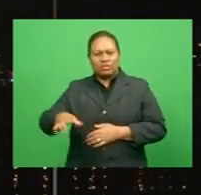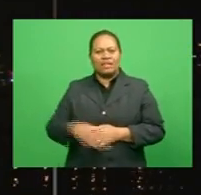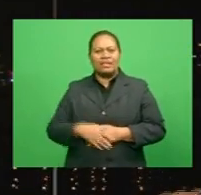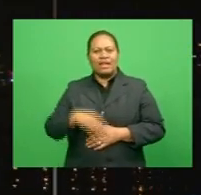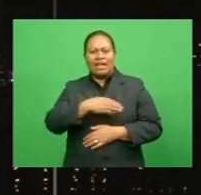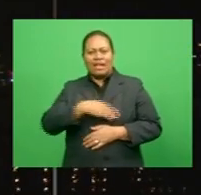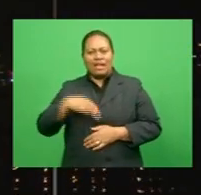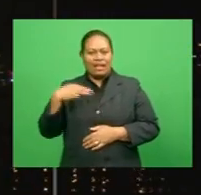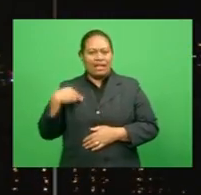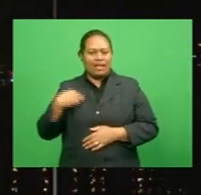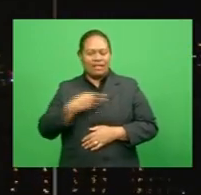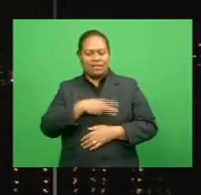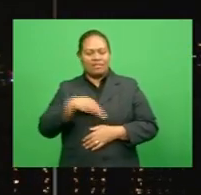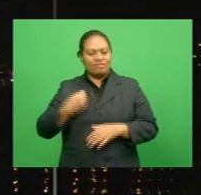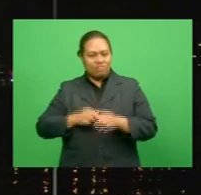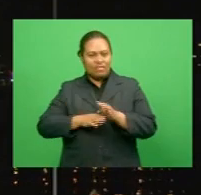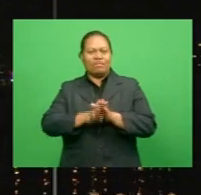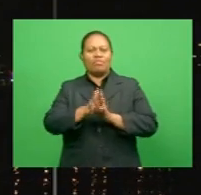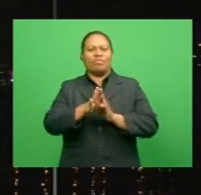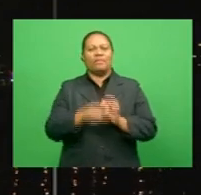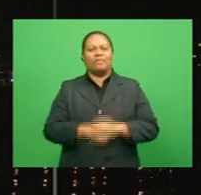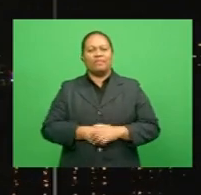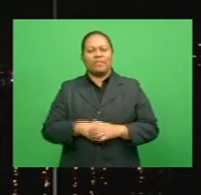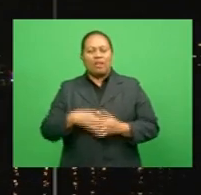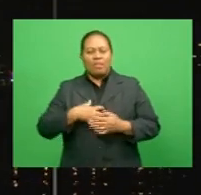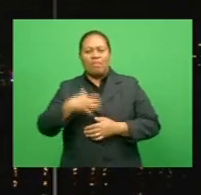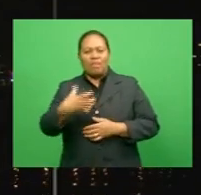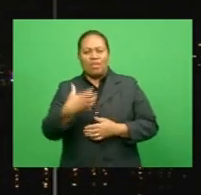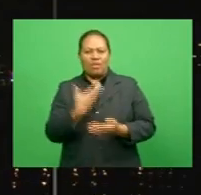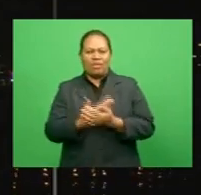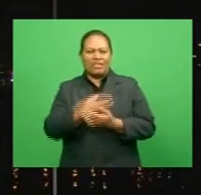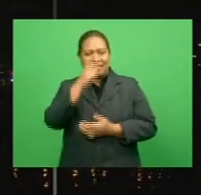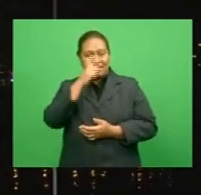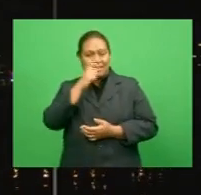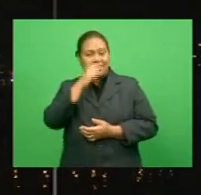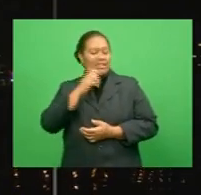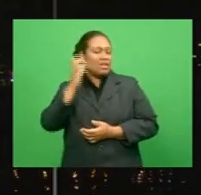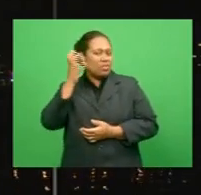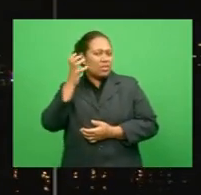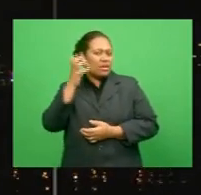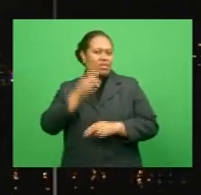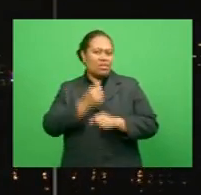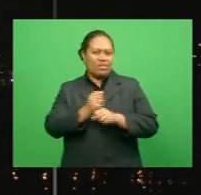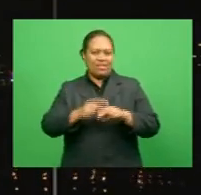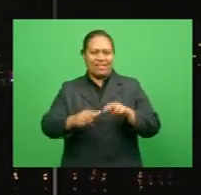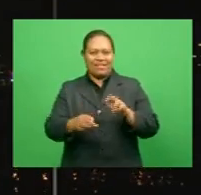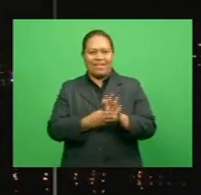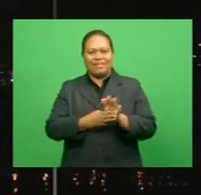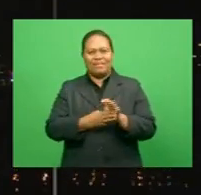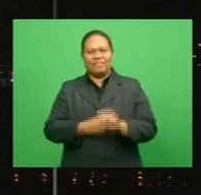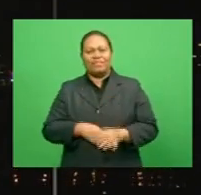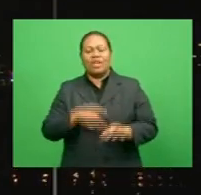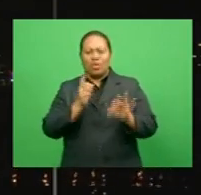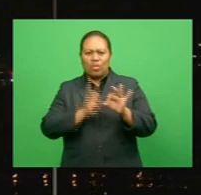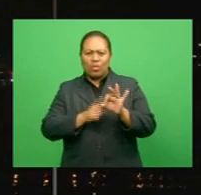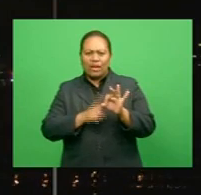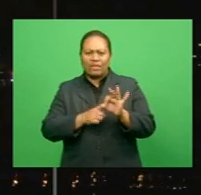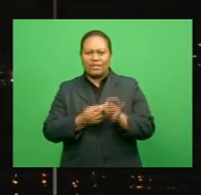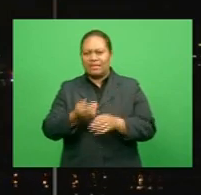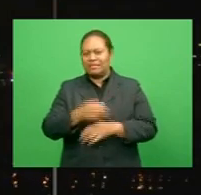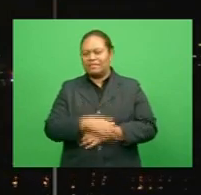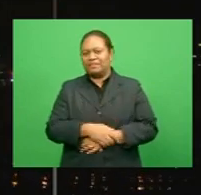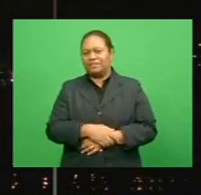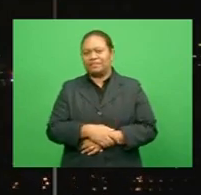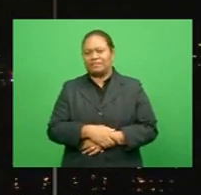notes improvements. For these stories and others, tune in daily to our sister radio station Gold FM. Our poll question, last week